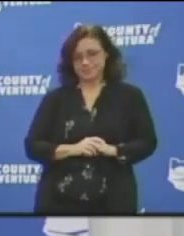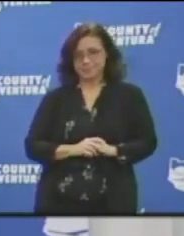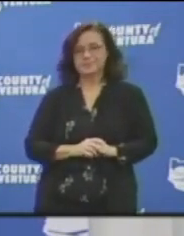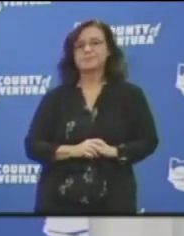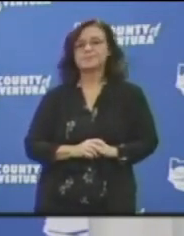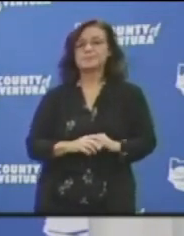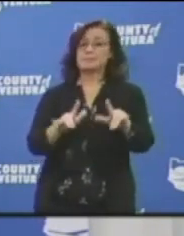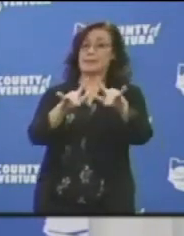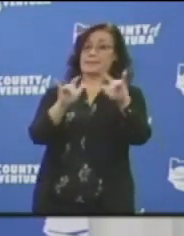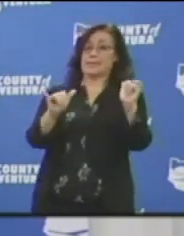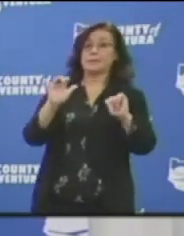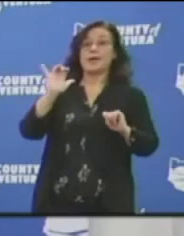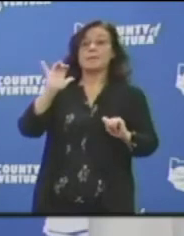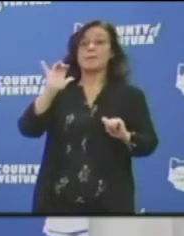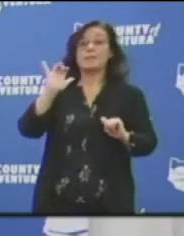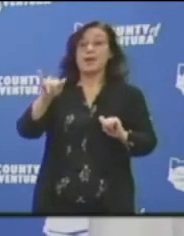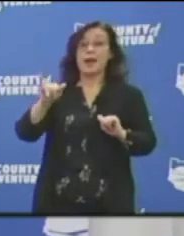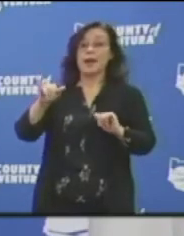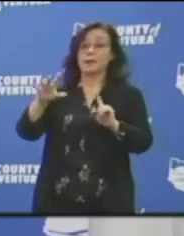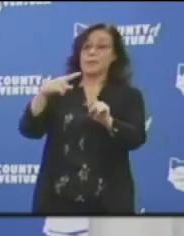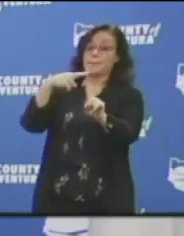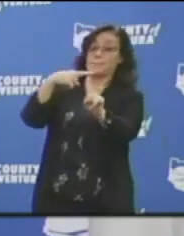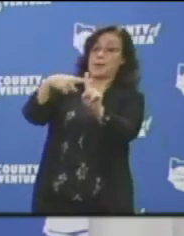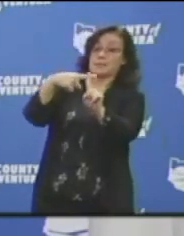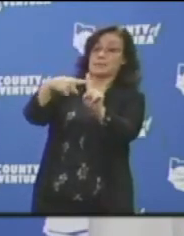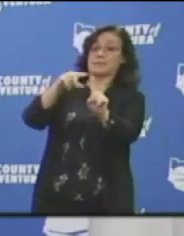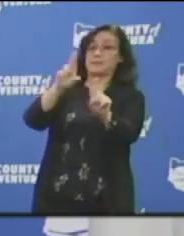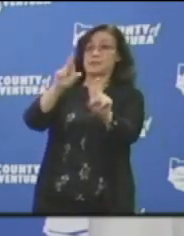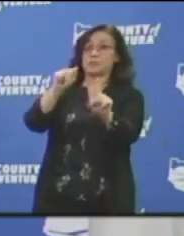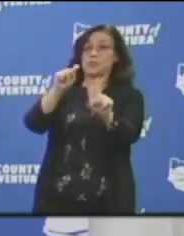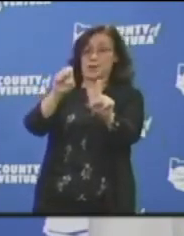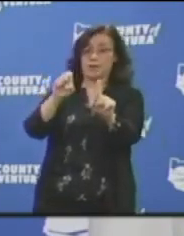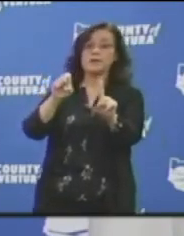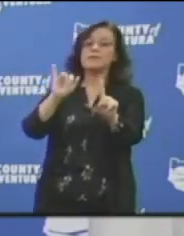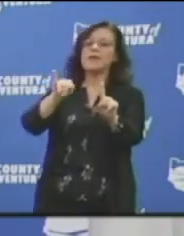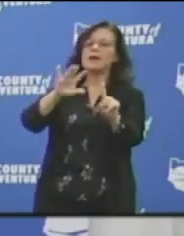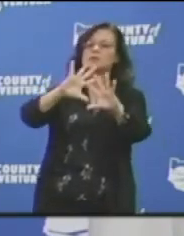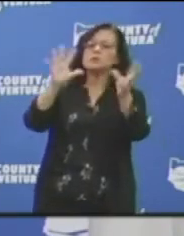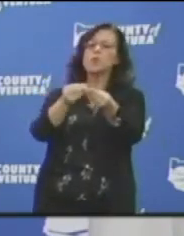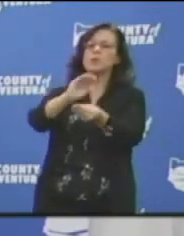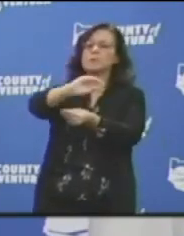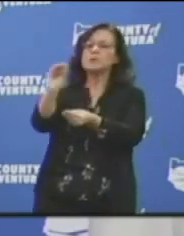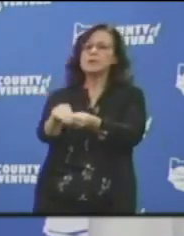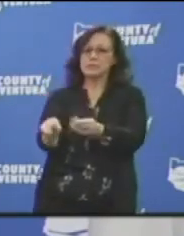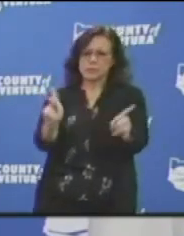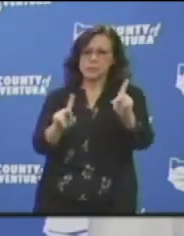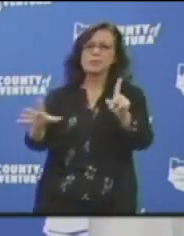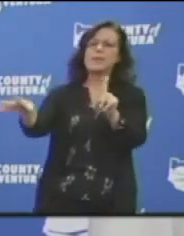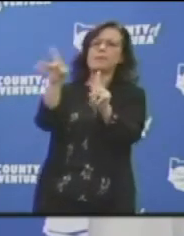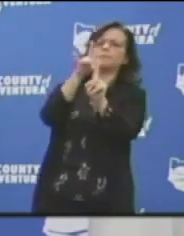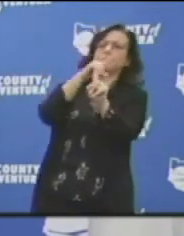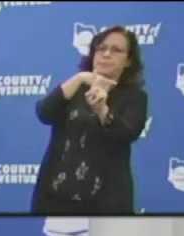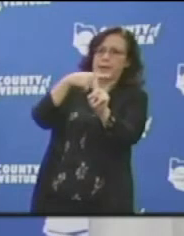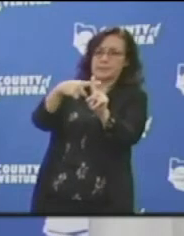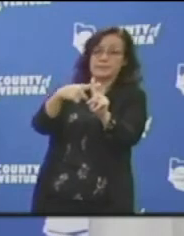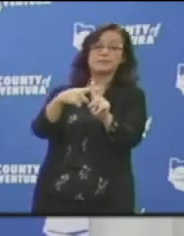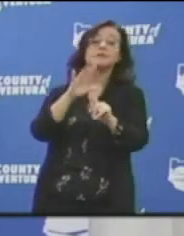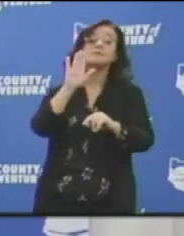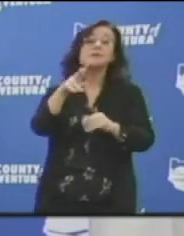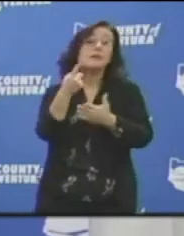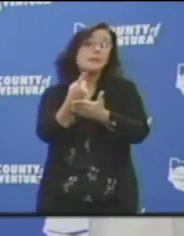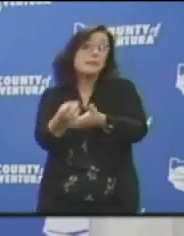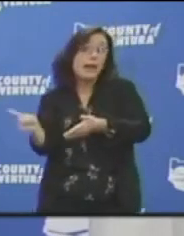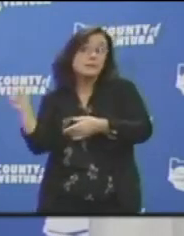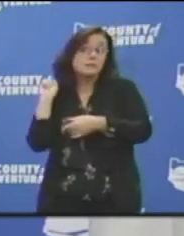rate, meaning what percentage of all the people tested turned out positive, during that same week, a week ago, it